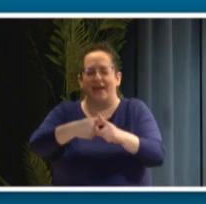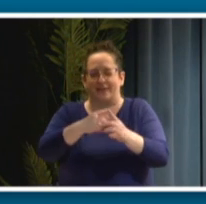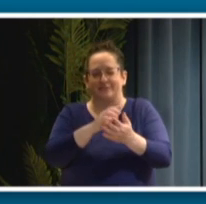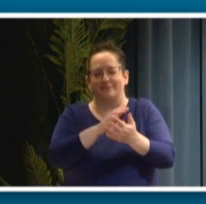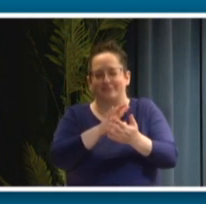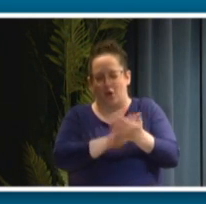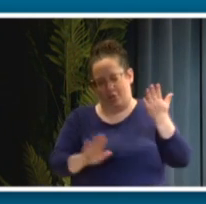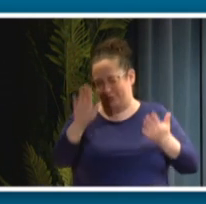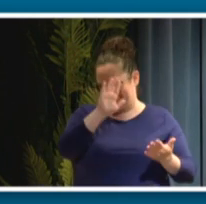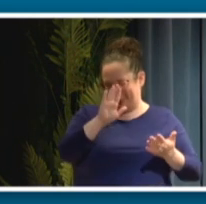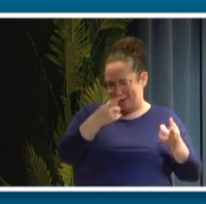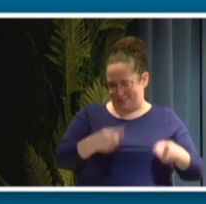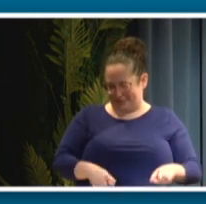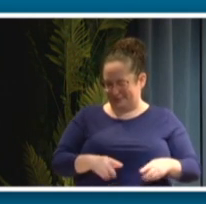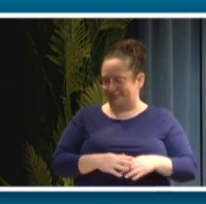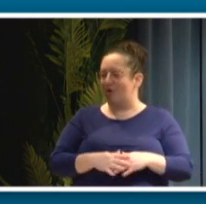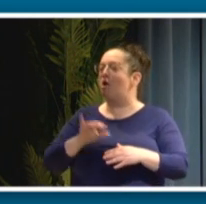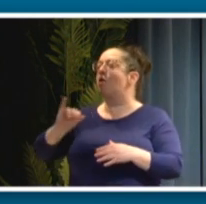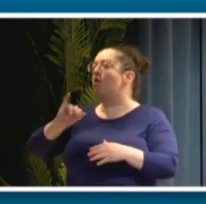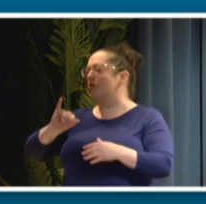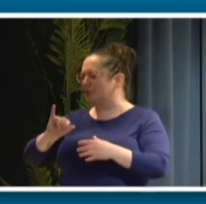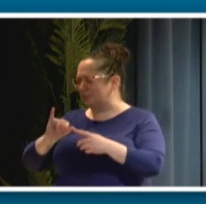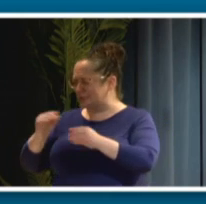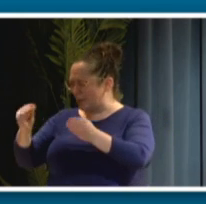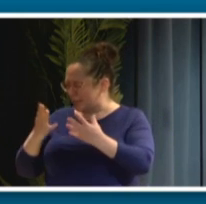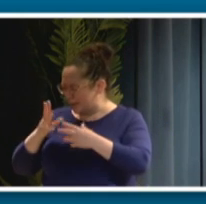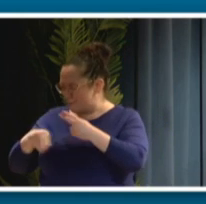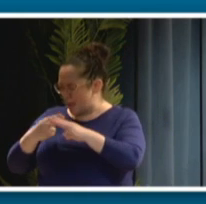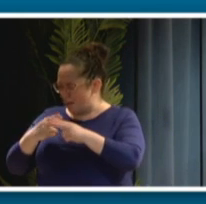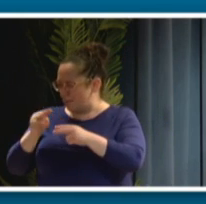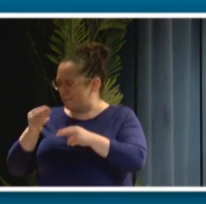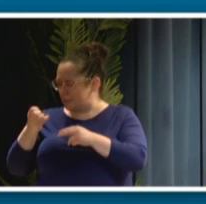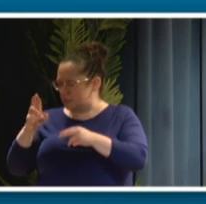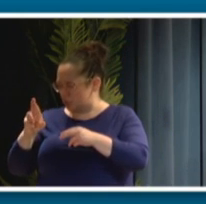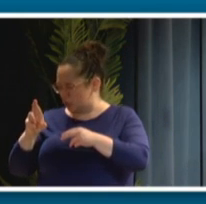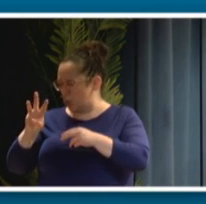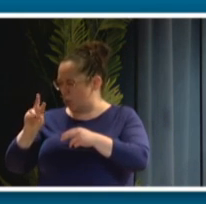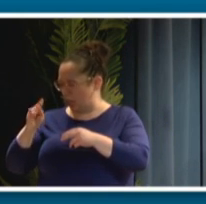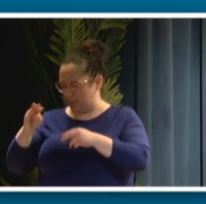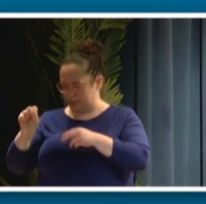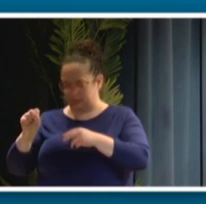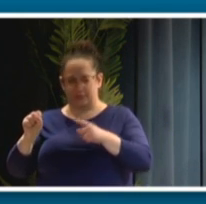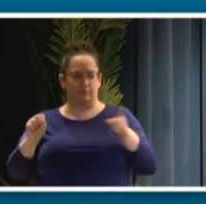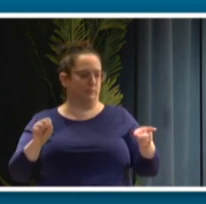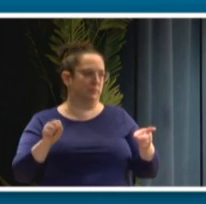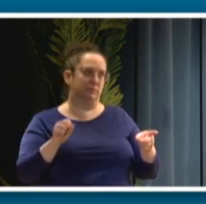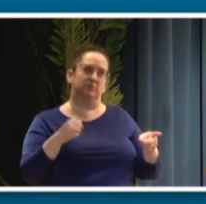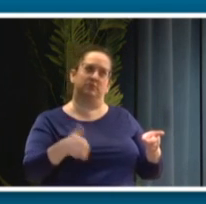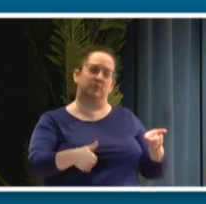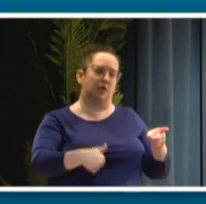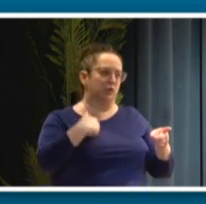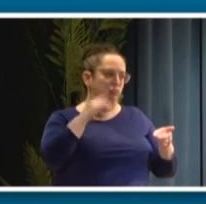believe Mr. it is. Williams. Yeah. Tell me a little bit about him. The strangest teacher I ever had,